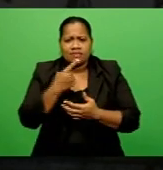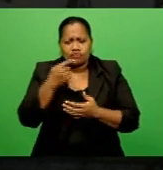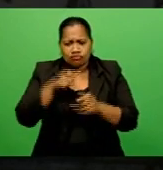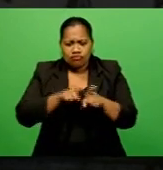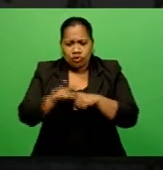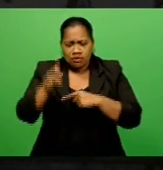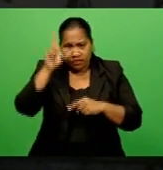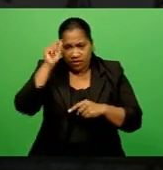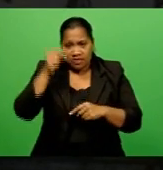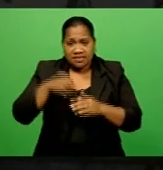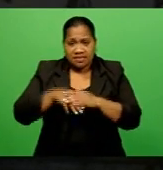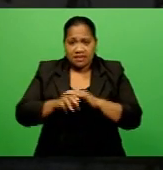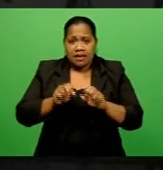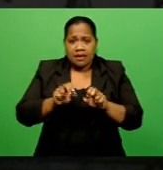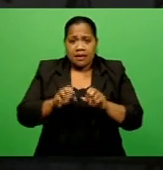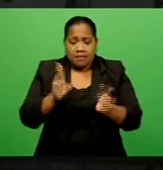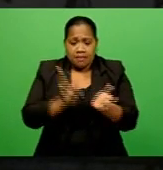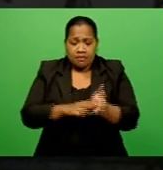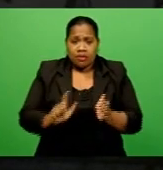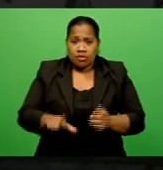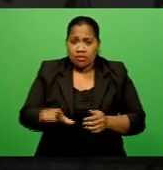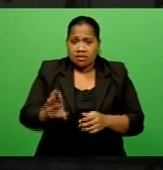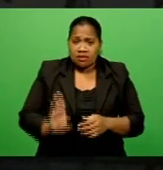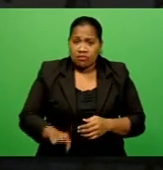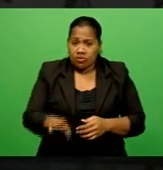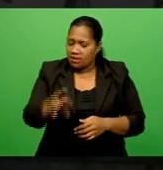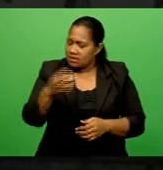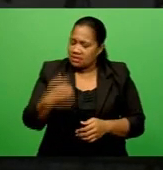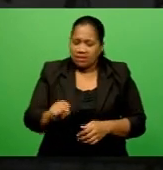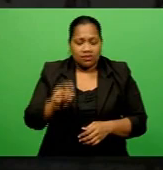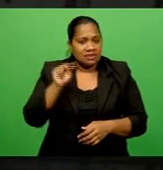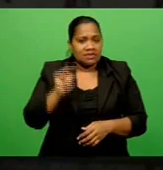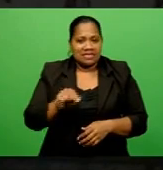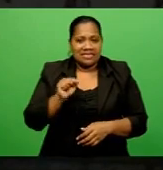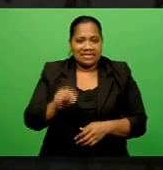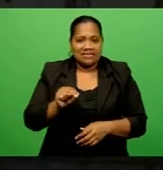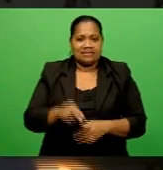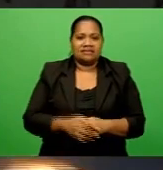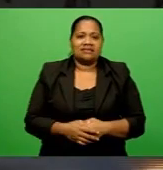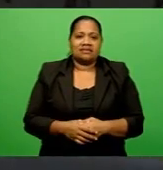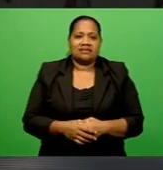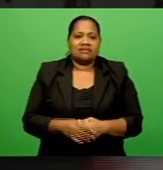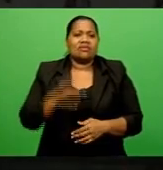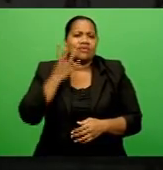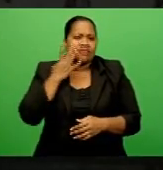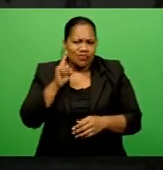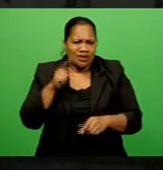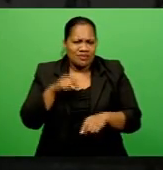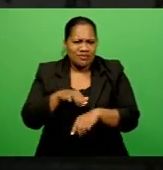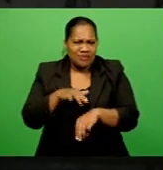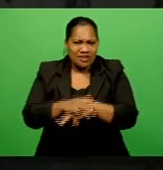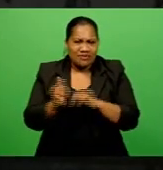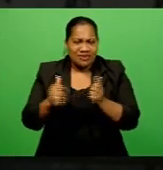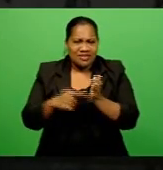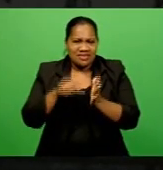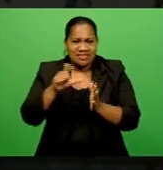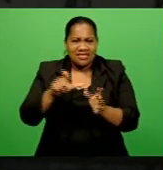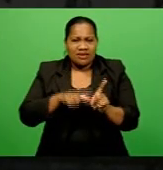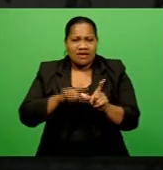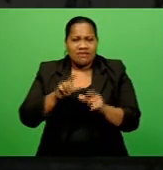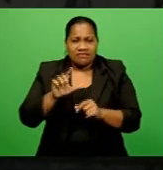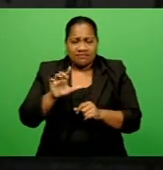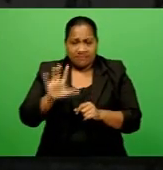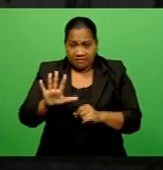the Mboa and Maduata province still need, even a month after the passing of Yasa. They also highlighted that Fijians